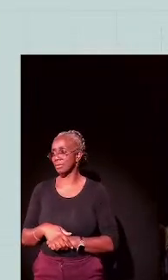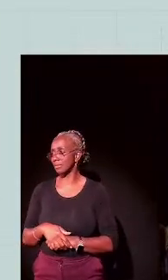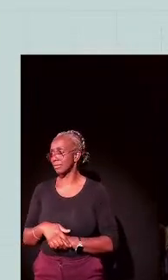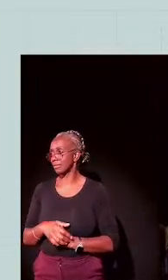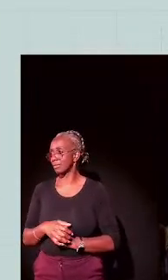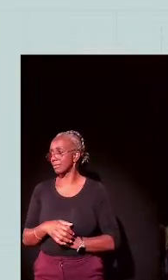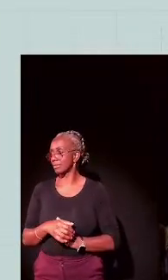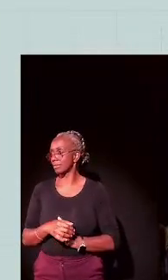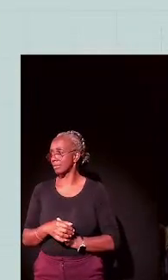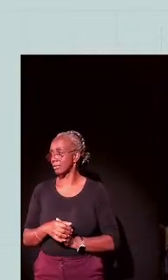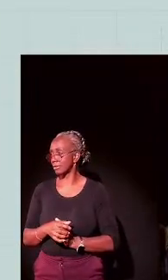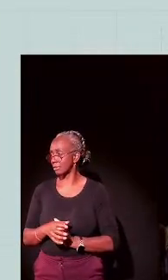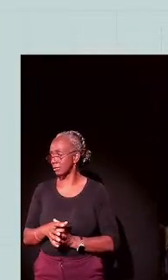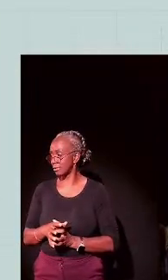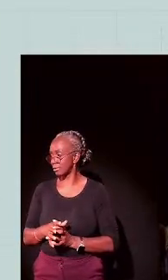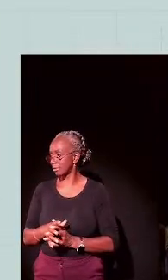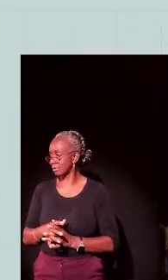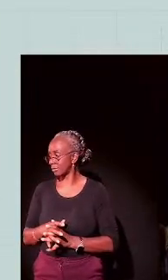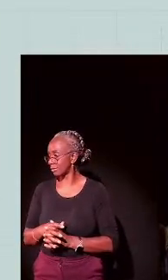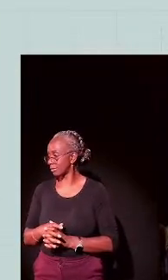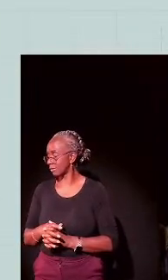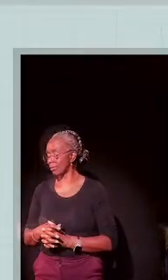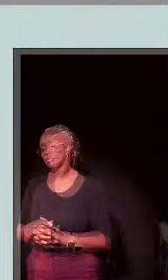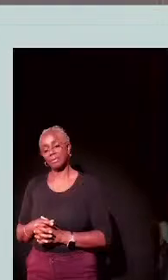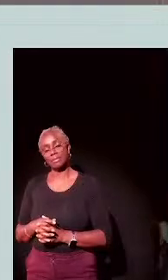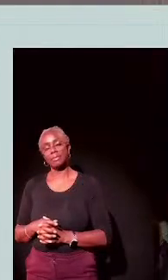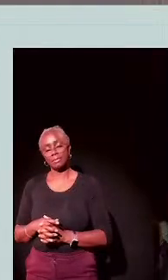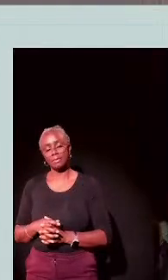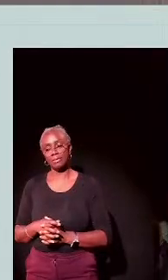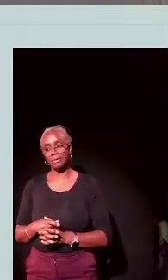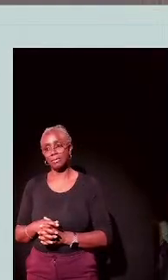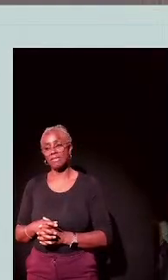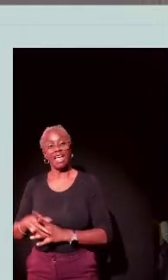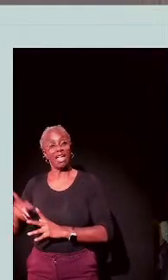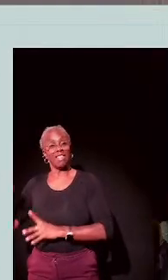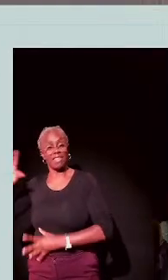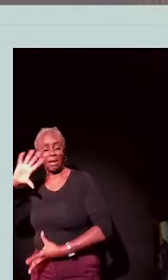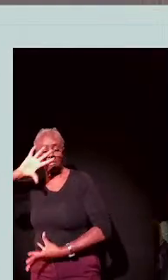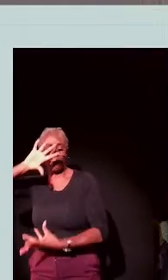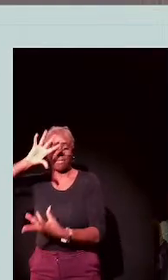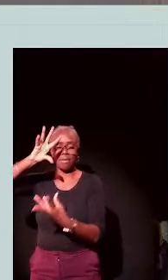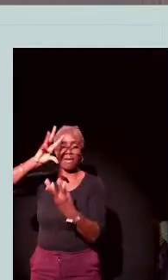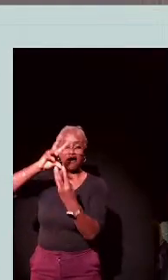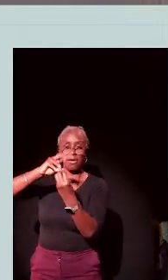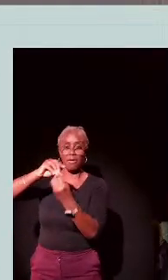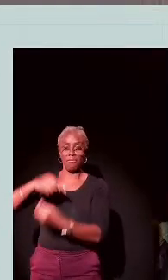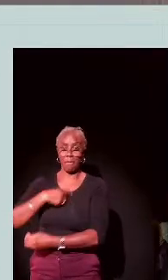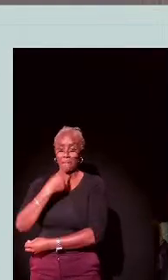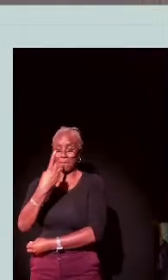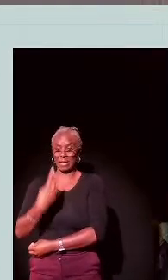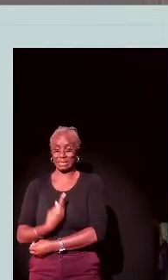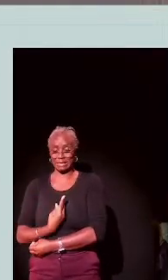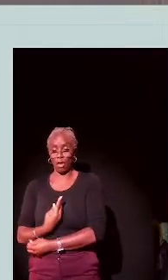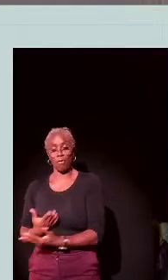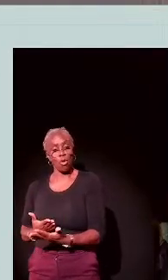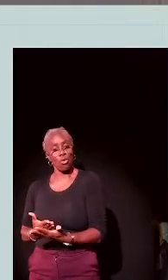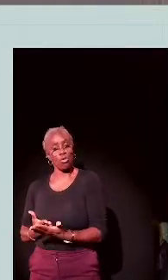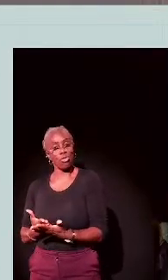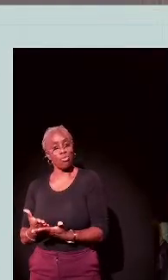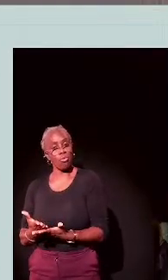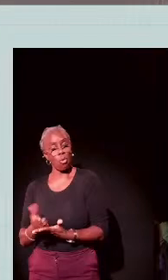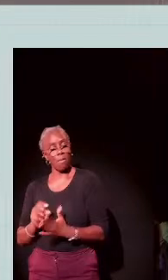that. So very quickly, this is kind of the takeaway for me personally out of this whole exercise,